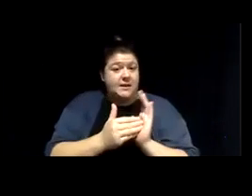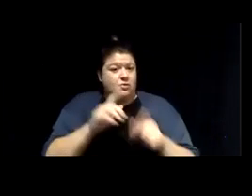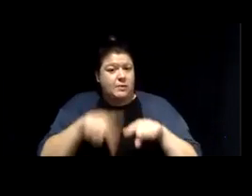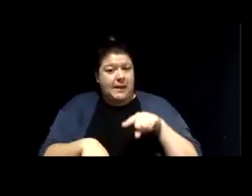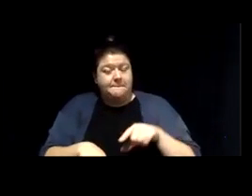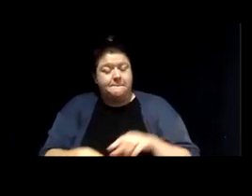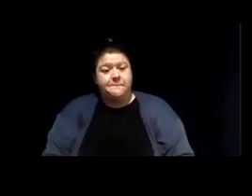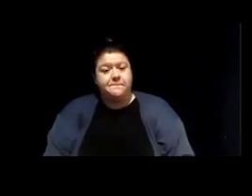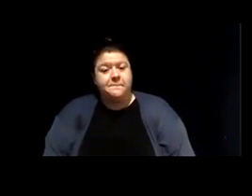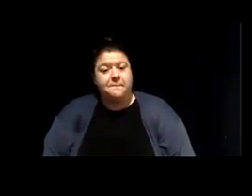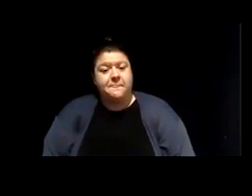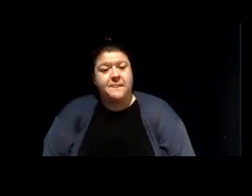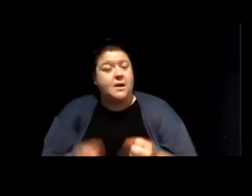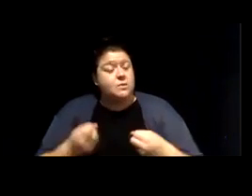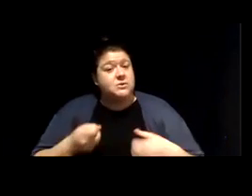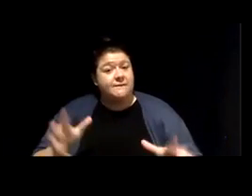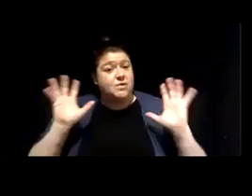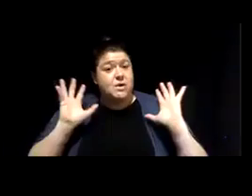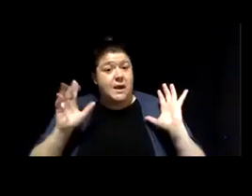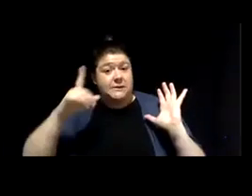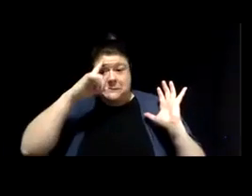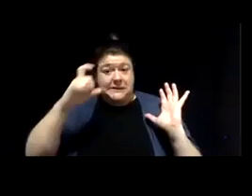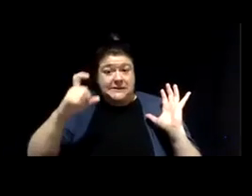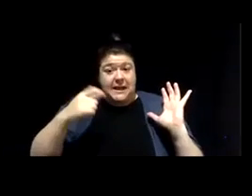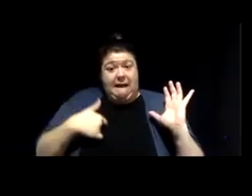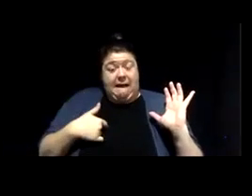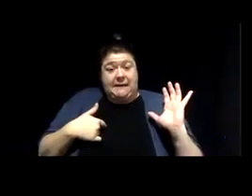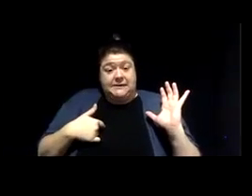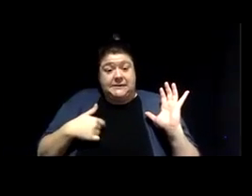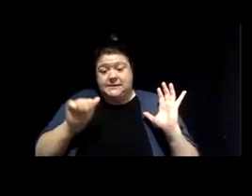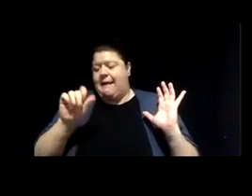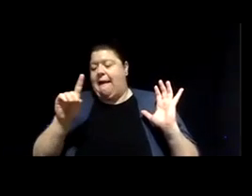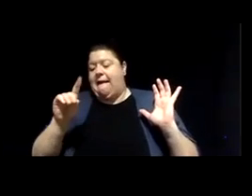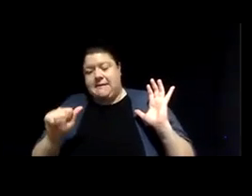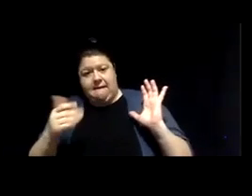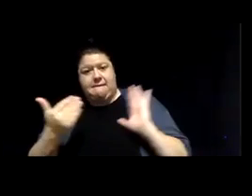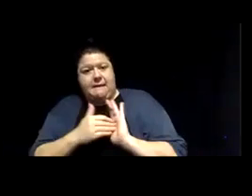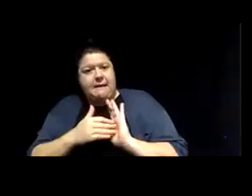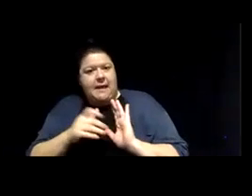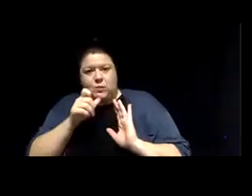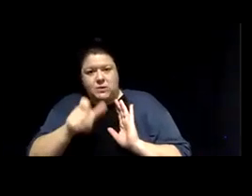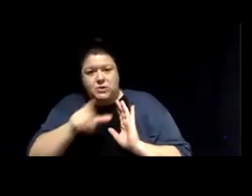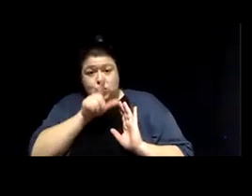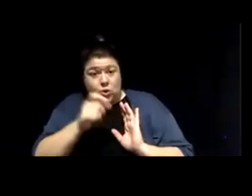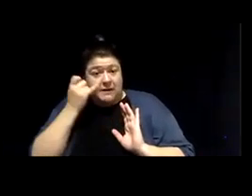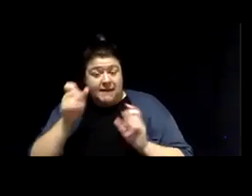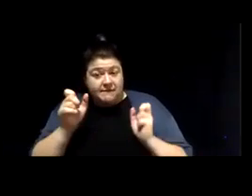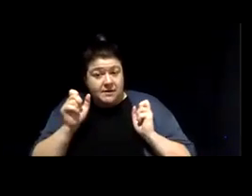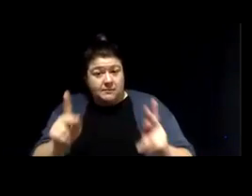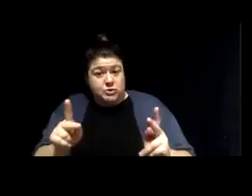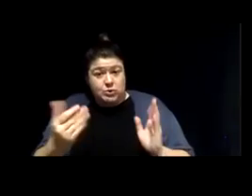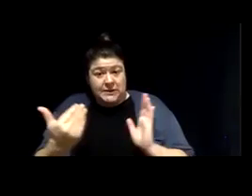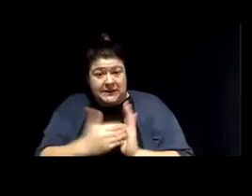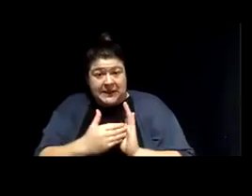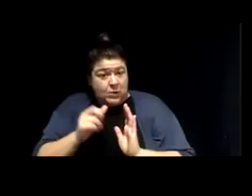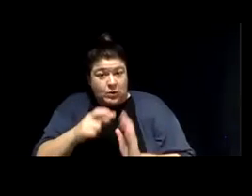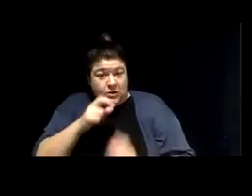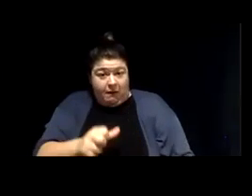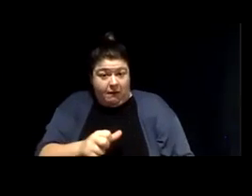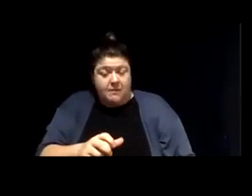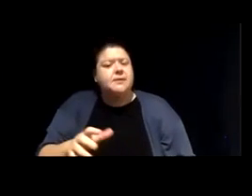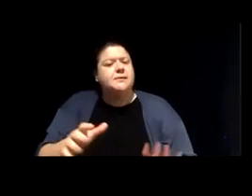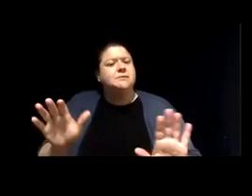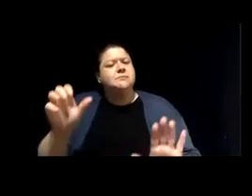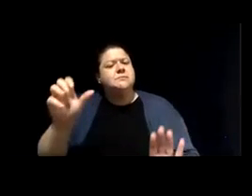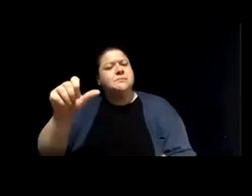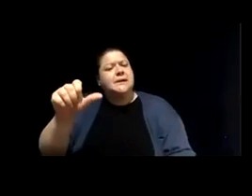was freaking out last night because Right. I didn't know if I was gonna have another opportunity. Oh, yeah, you do. This isn't, this isn't